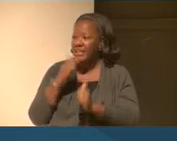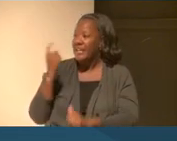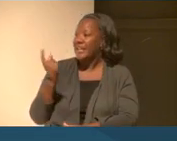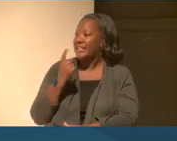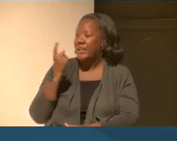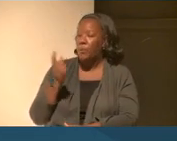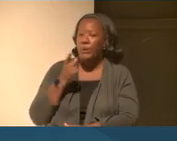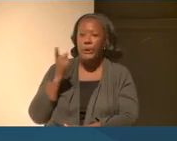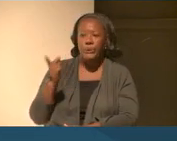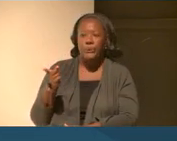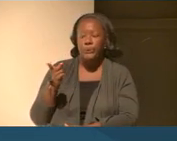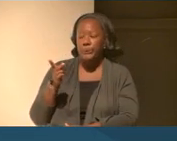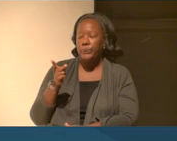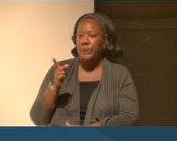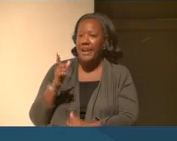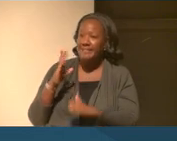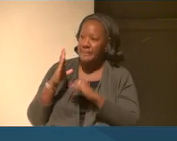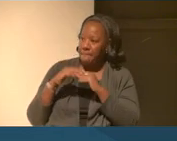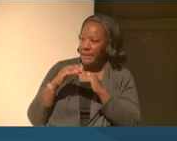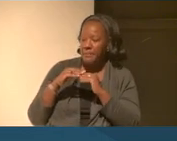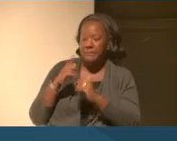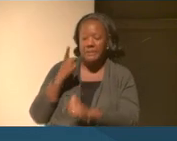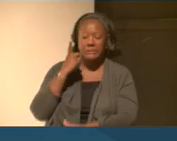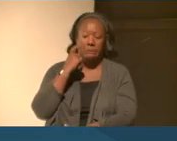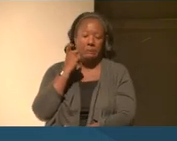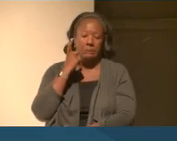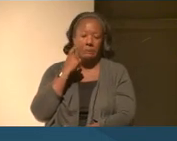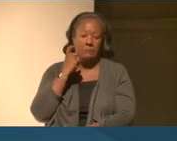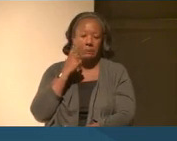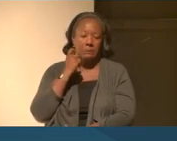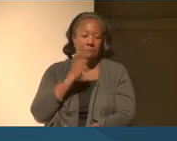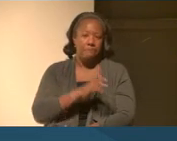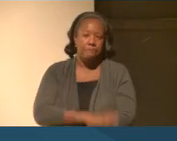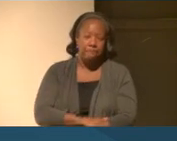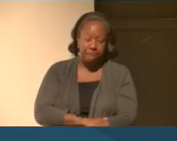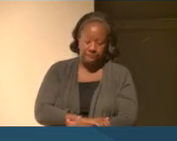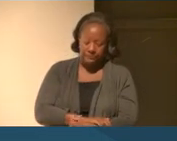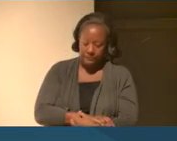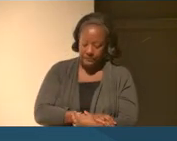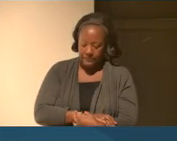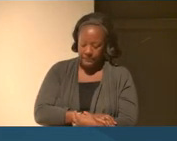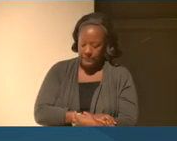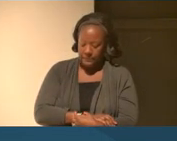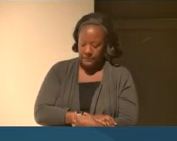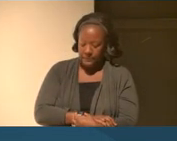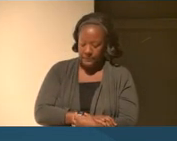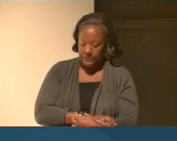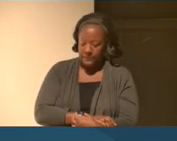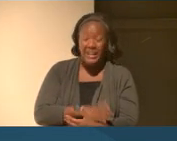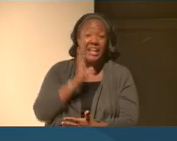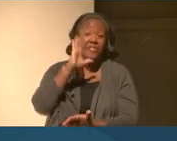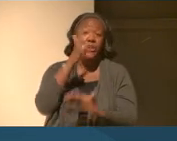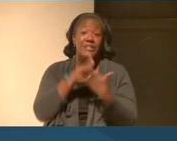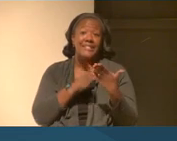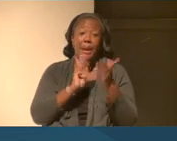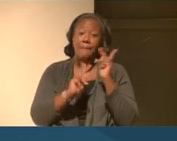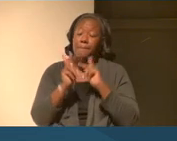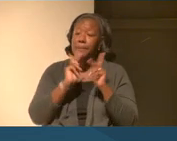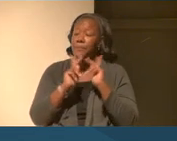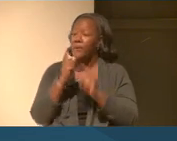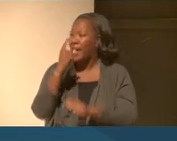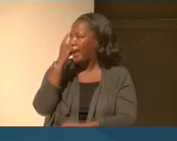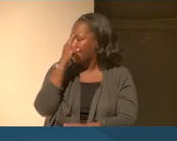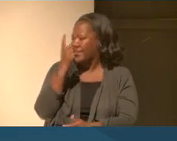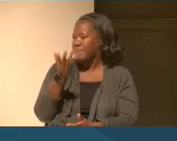kind of at the very least skeptical and maybe outright hostile. I mean, there's some people that I think they're